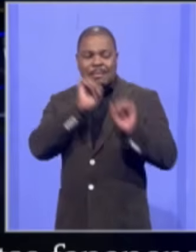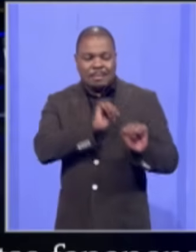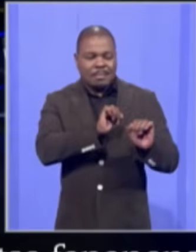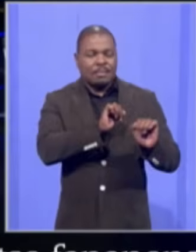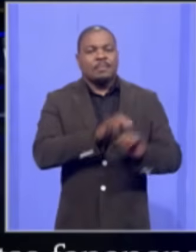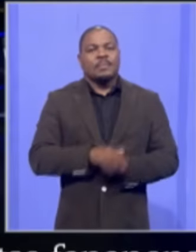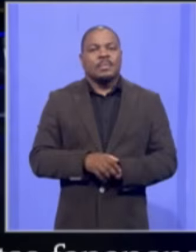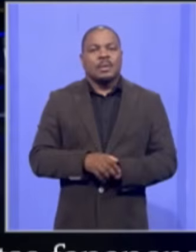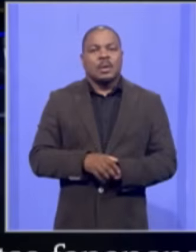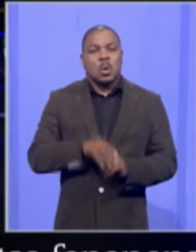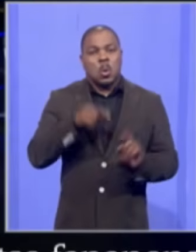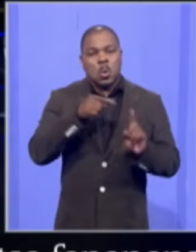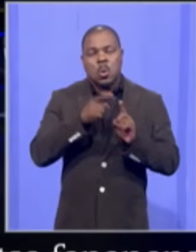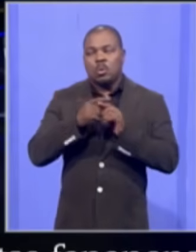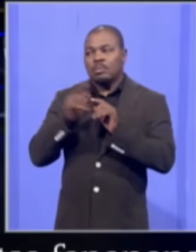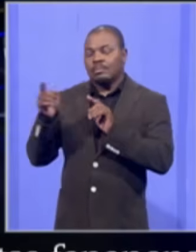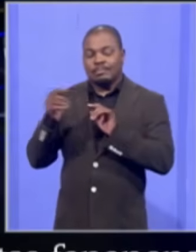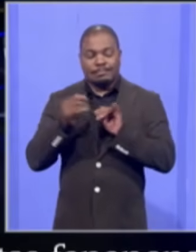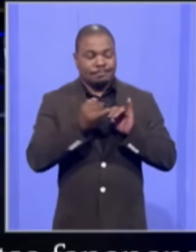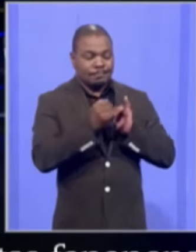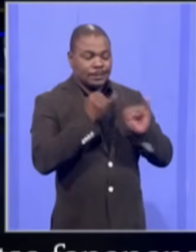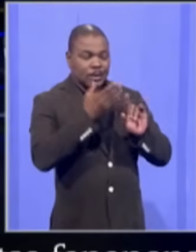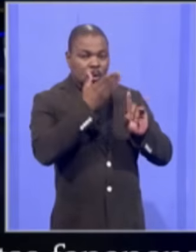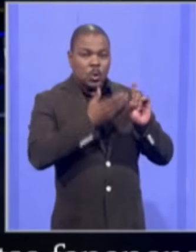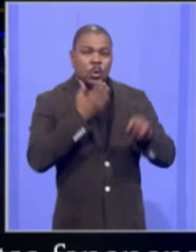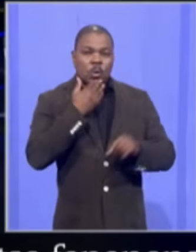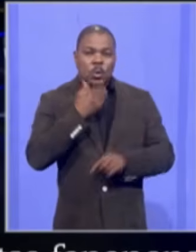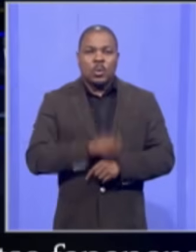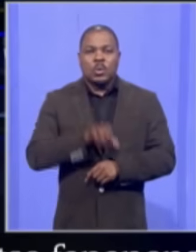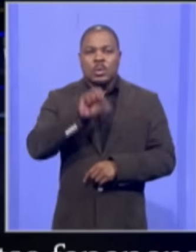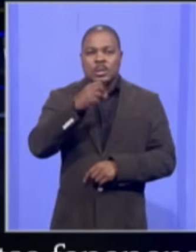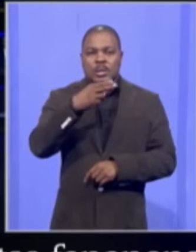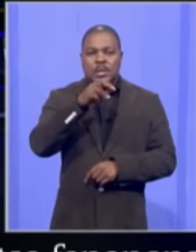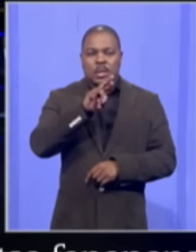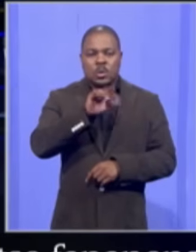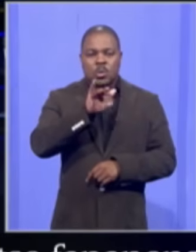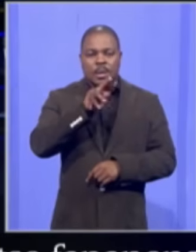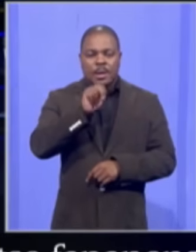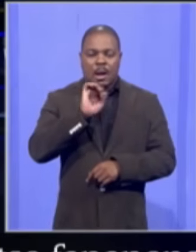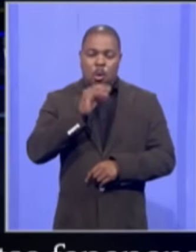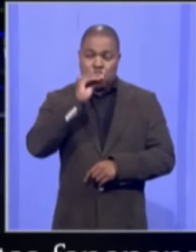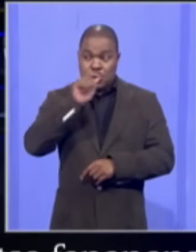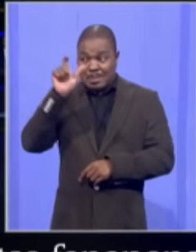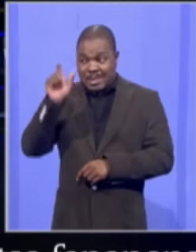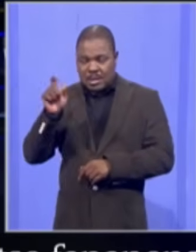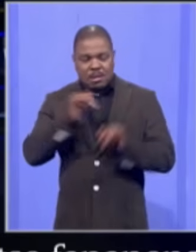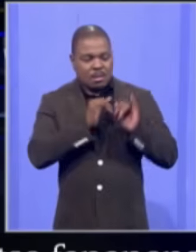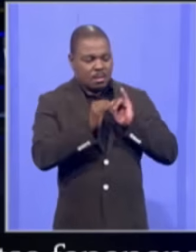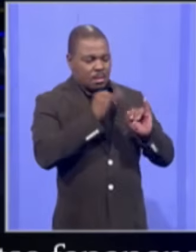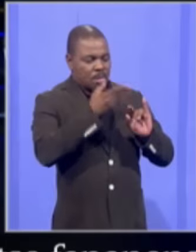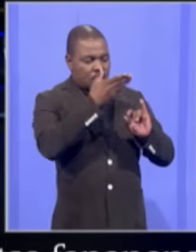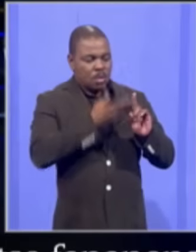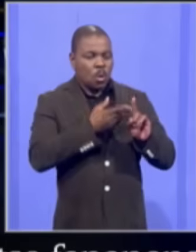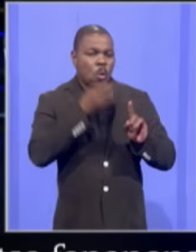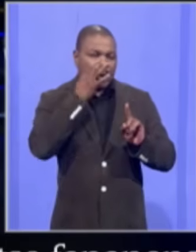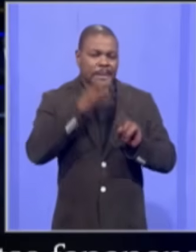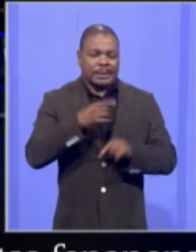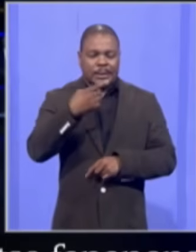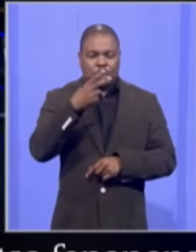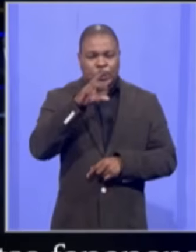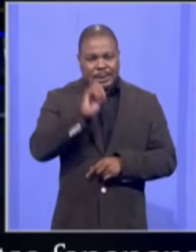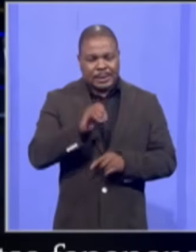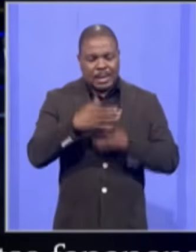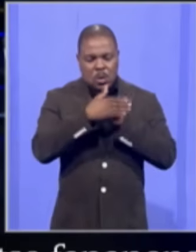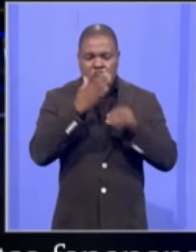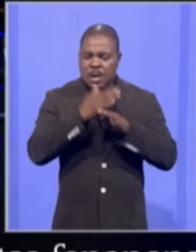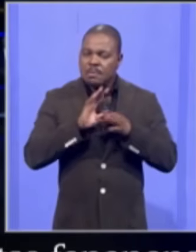ona. Puisano le mosebetsi mmoho le rona Shawn Price Peace Ndengo o buile ka tshebedisano mmoho ya dinaha tsa G20 matlole